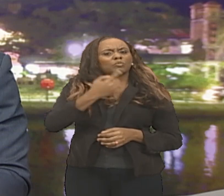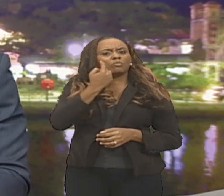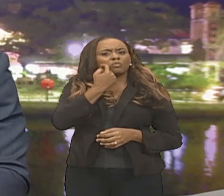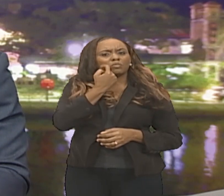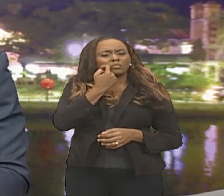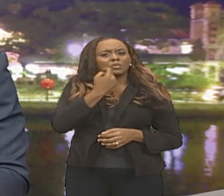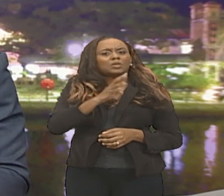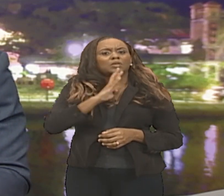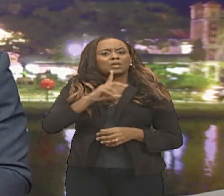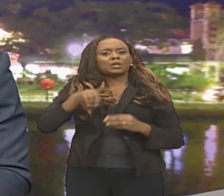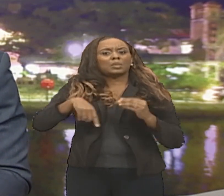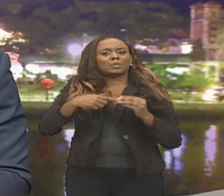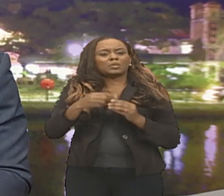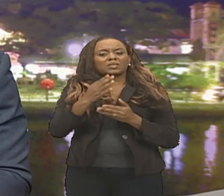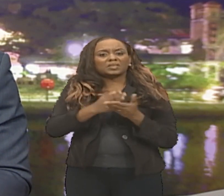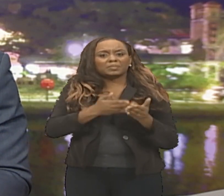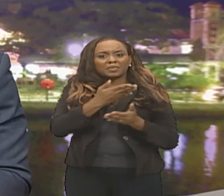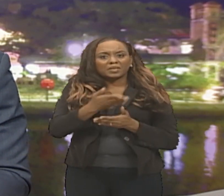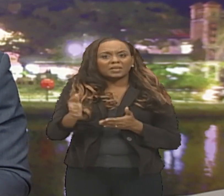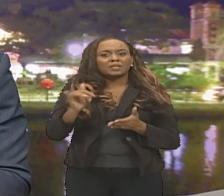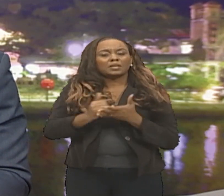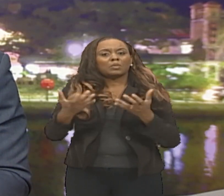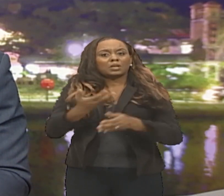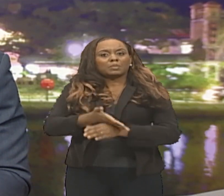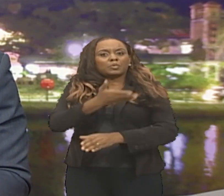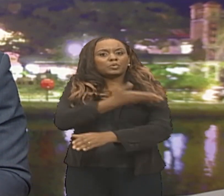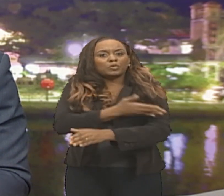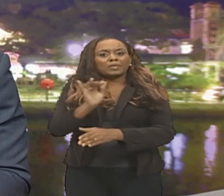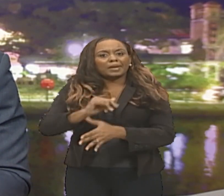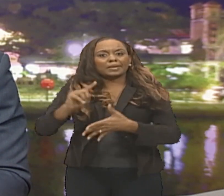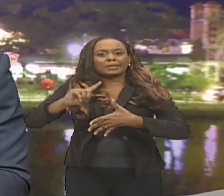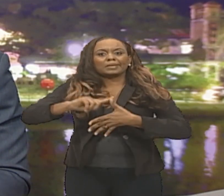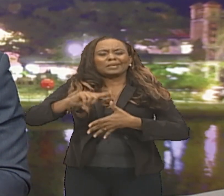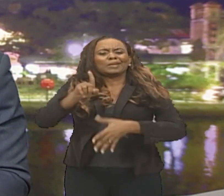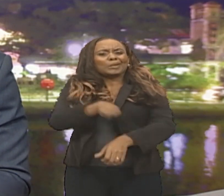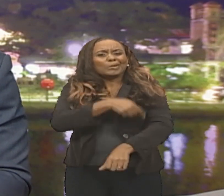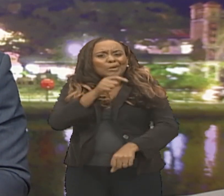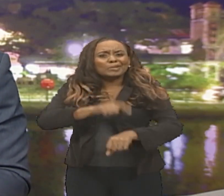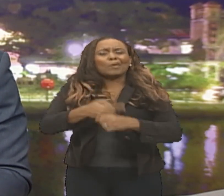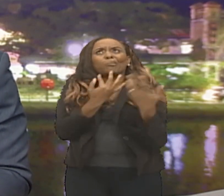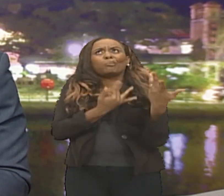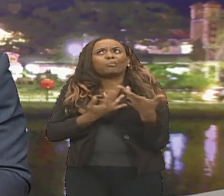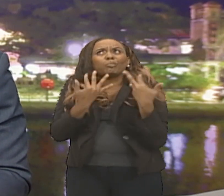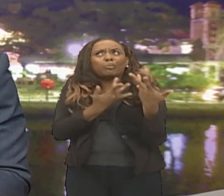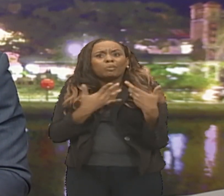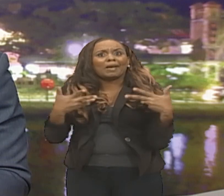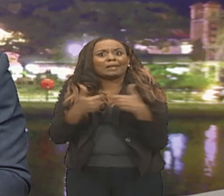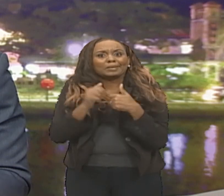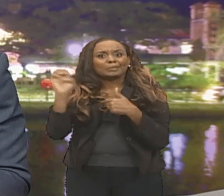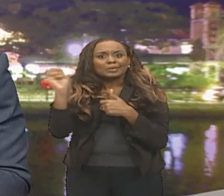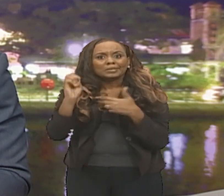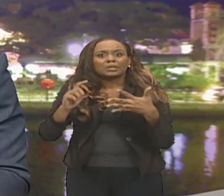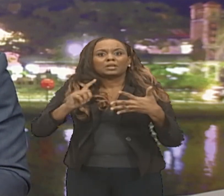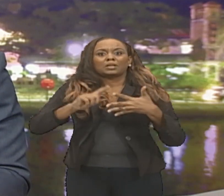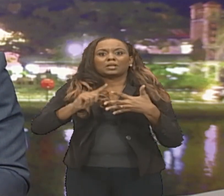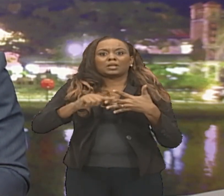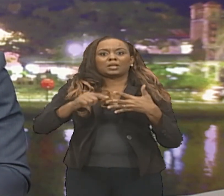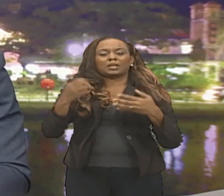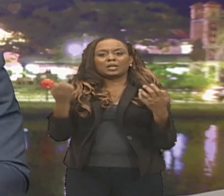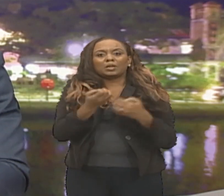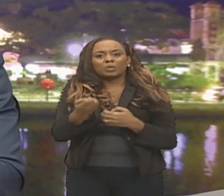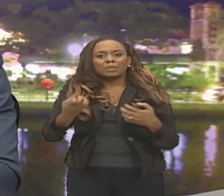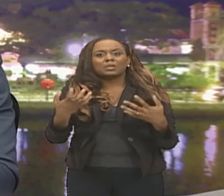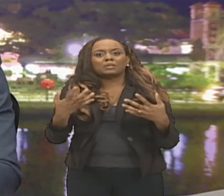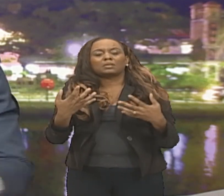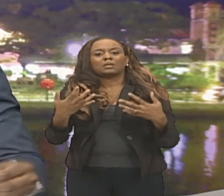Bino-Sutherland referred to include long wait times in accident and emergency, shortages of supplies, equipment failure, and long waiting lists